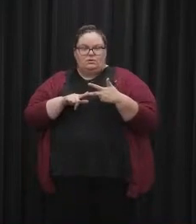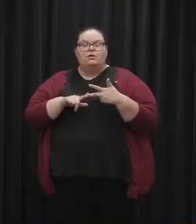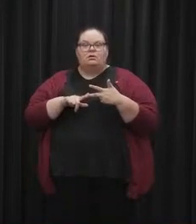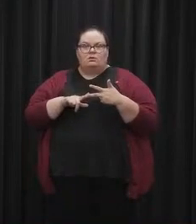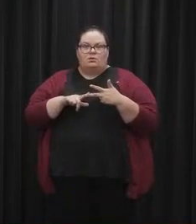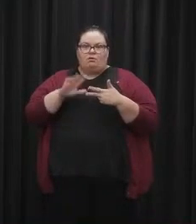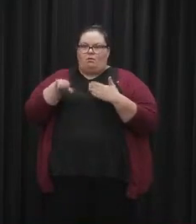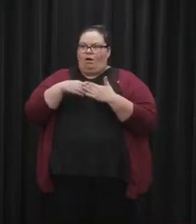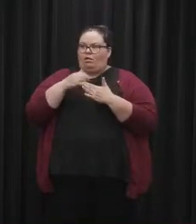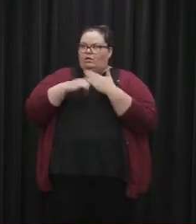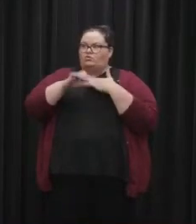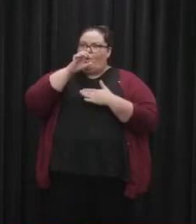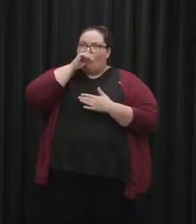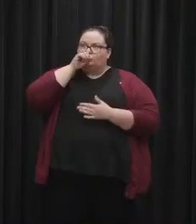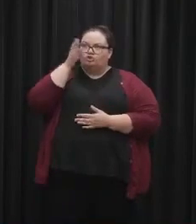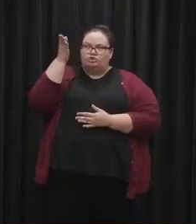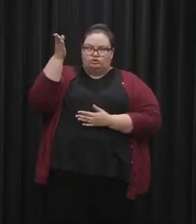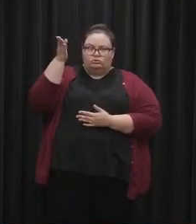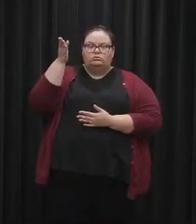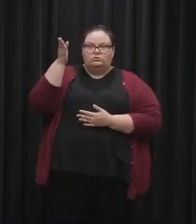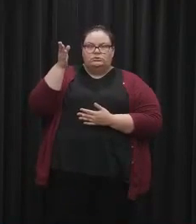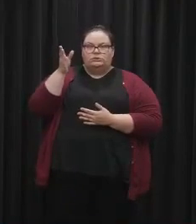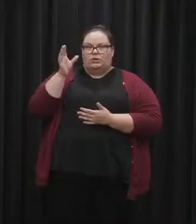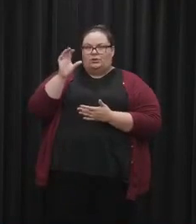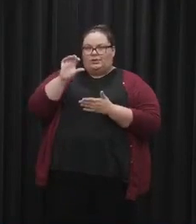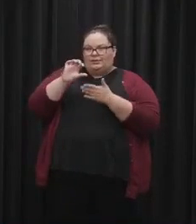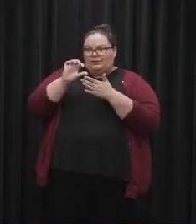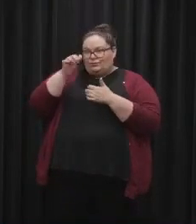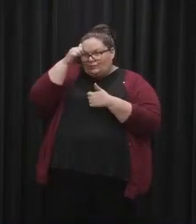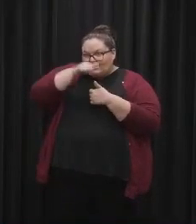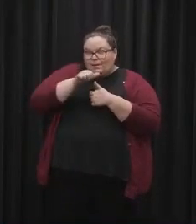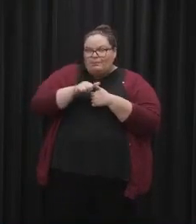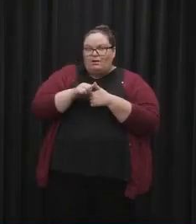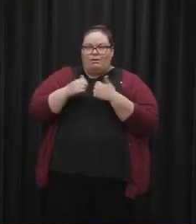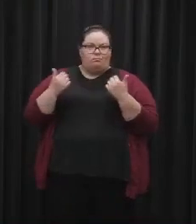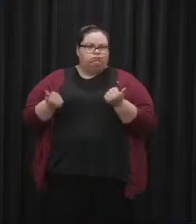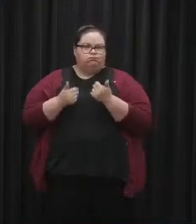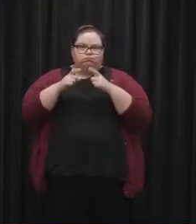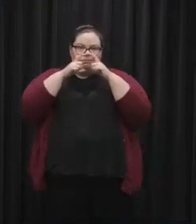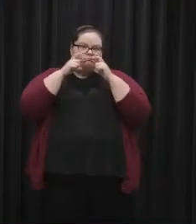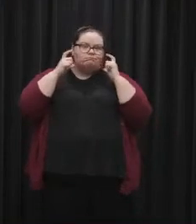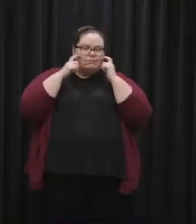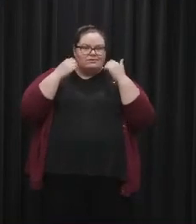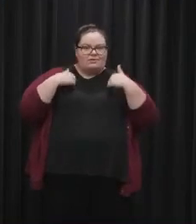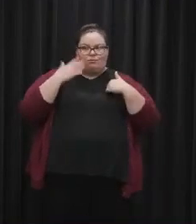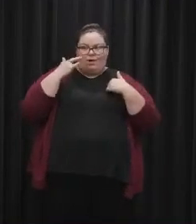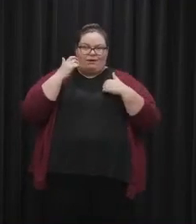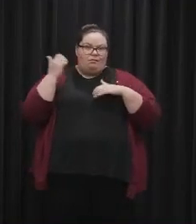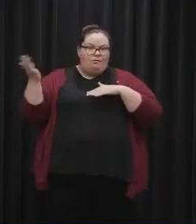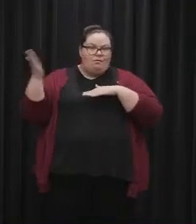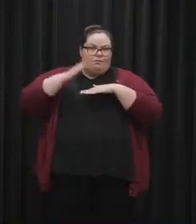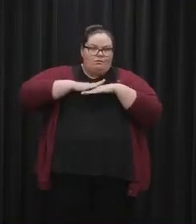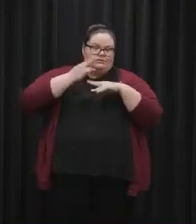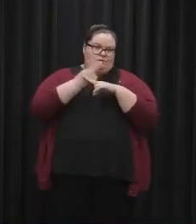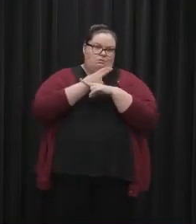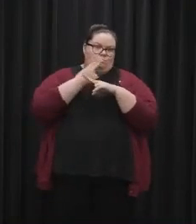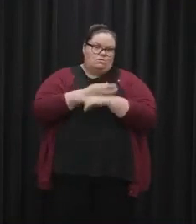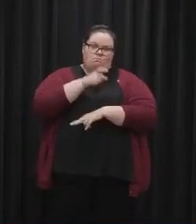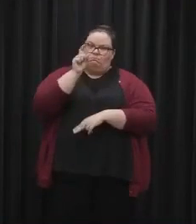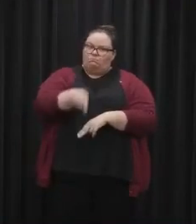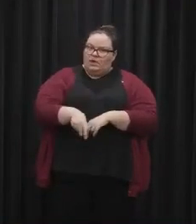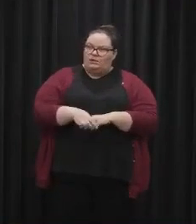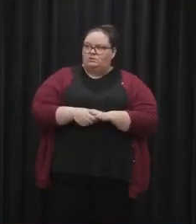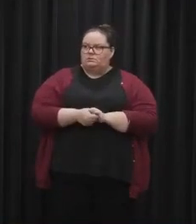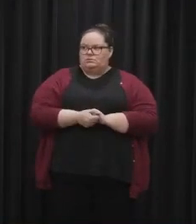all in the orange zone. So parents are reminded to ensure students have enough masks to meet the enhanced mask use policies